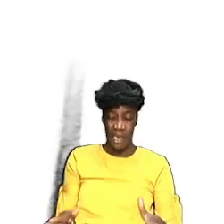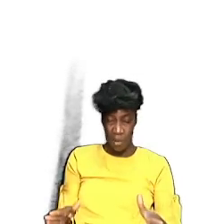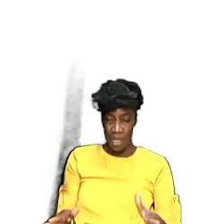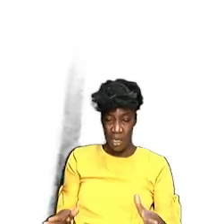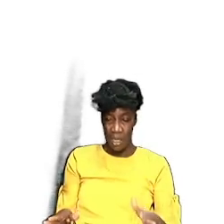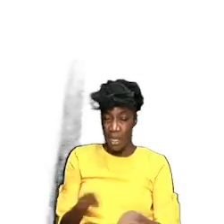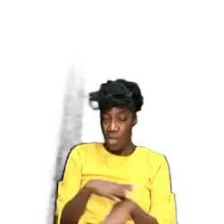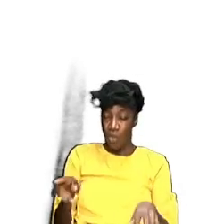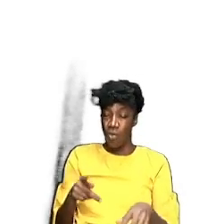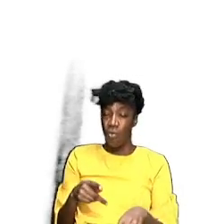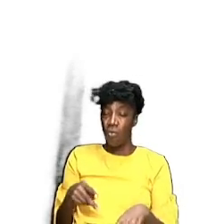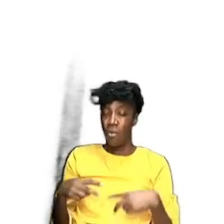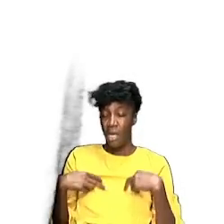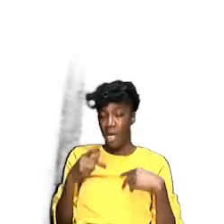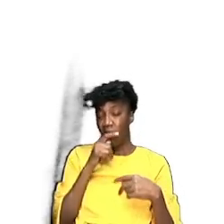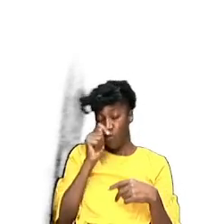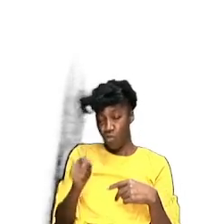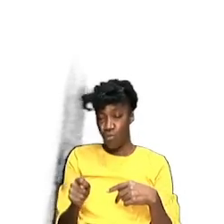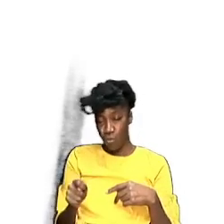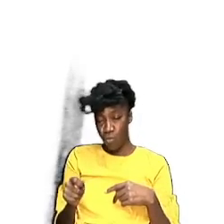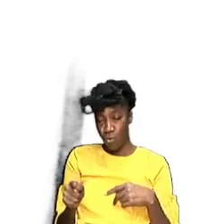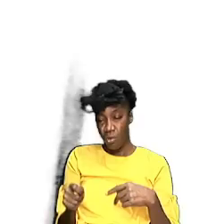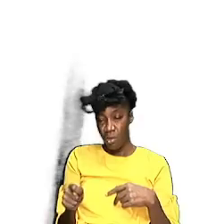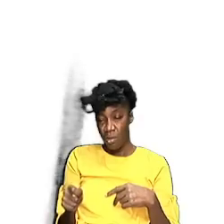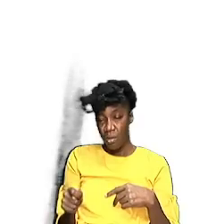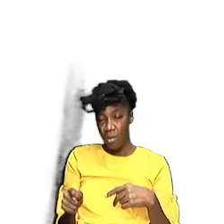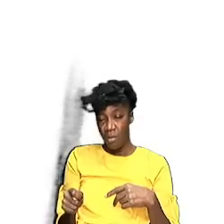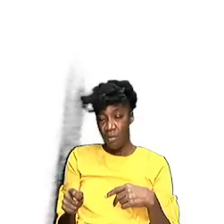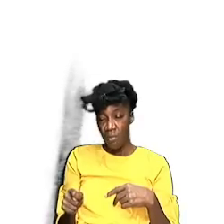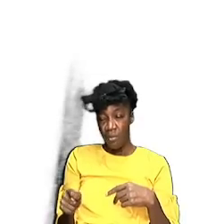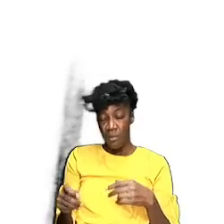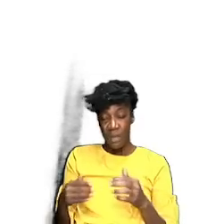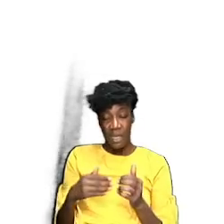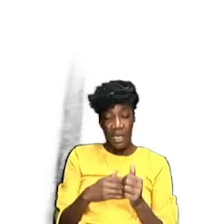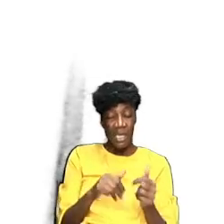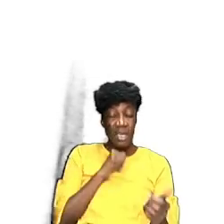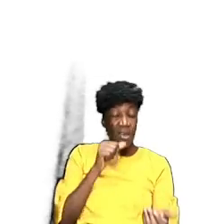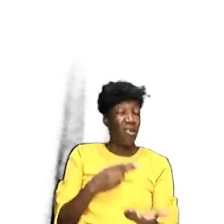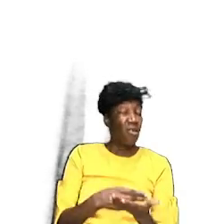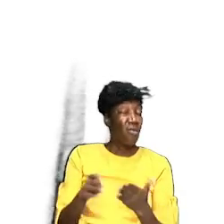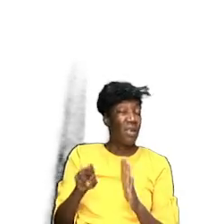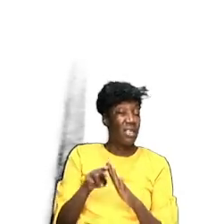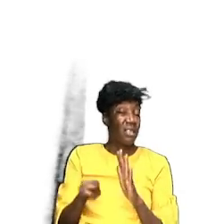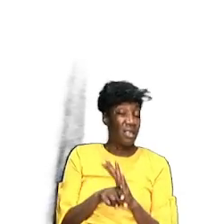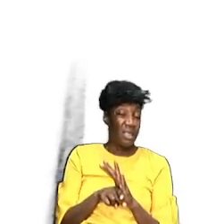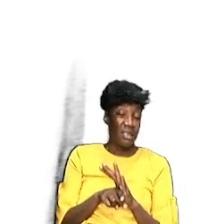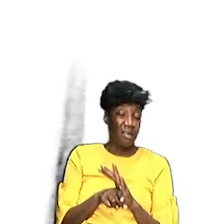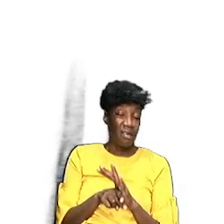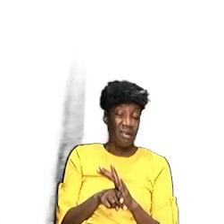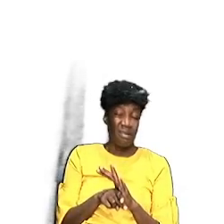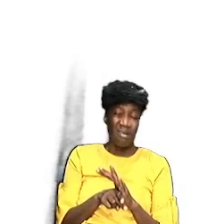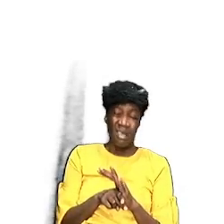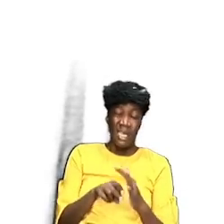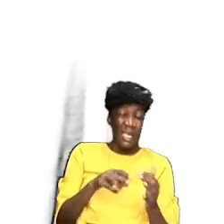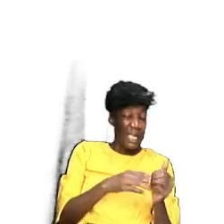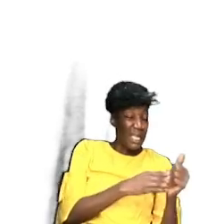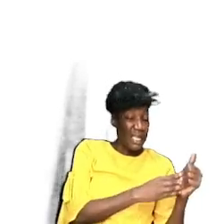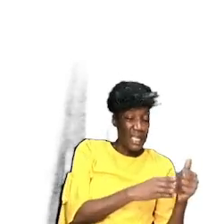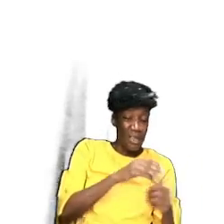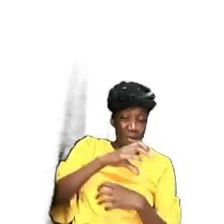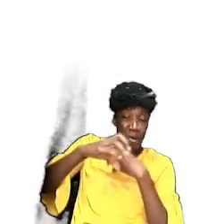have truth, we're going to be deceived. If we're not going to be deceived, we're going to lead to unrighteousness. And righteousness is going to lead to